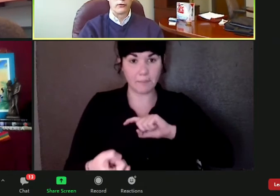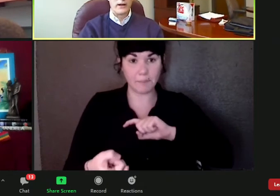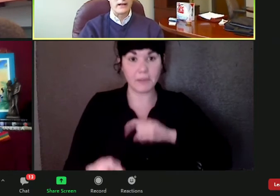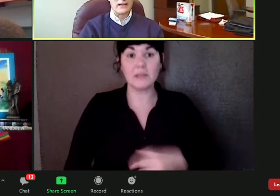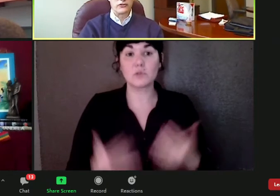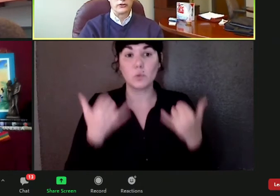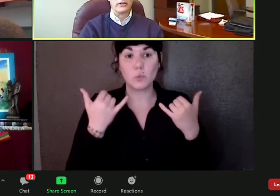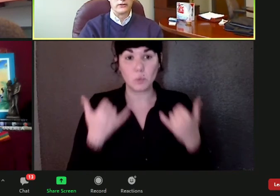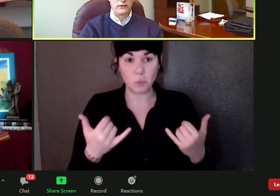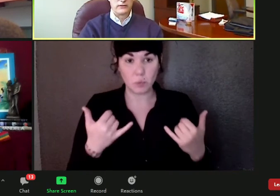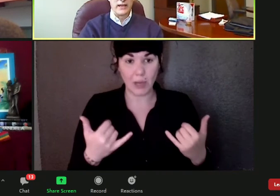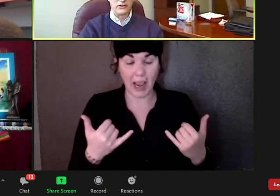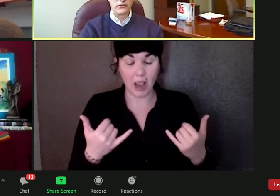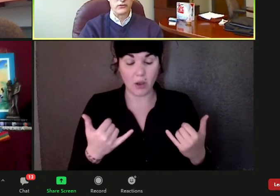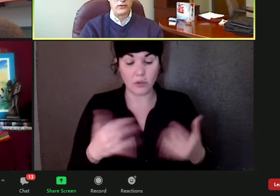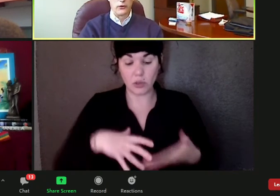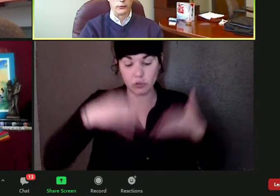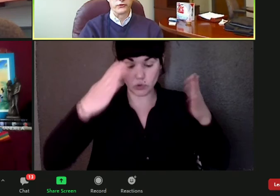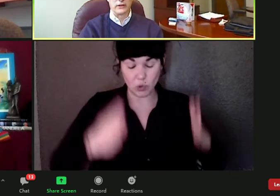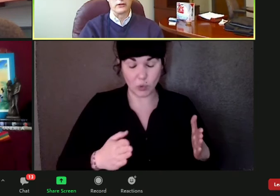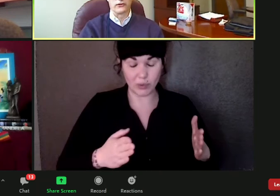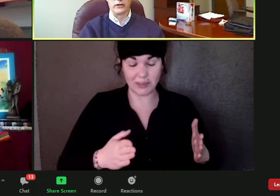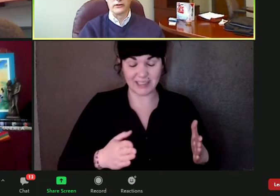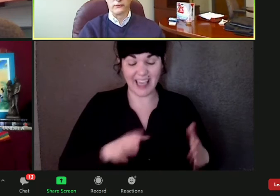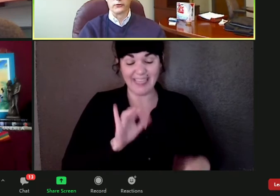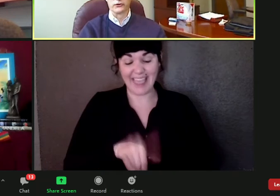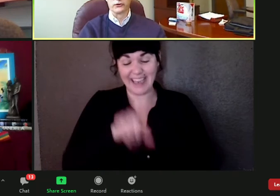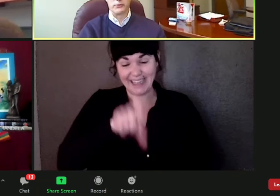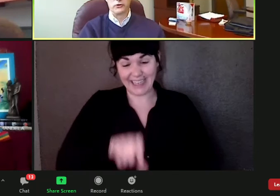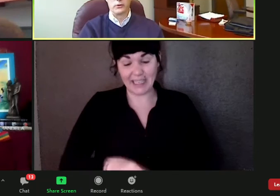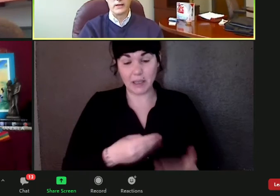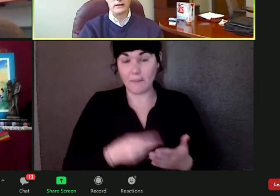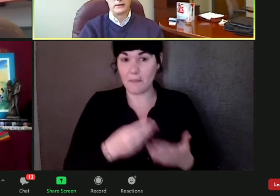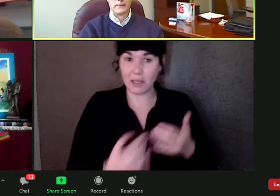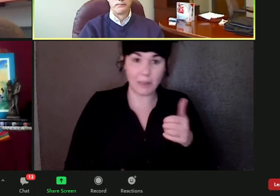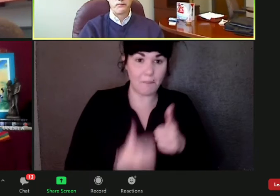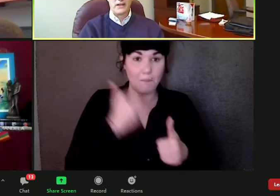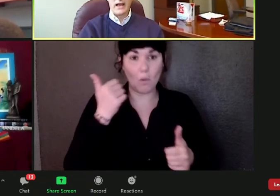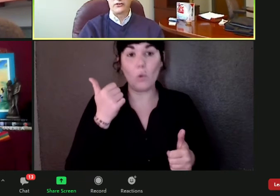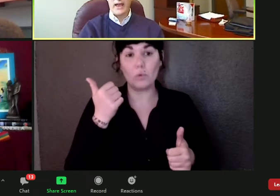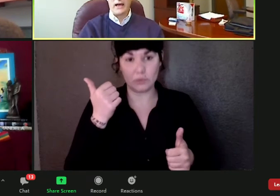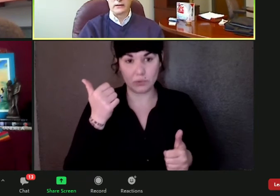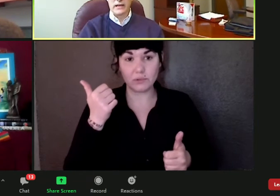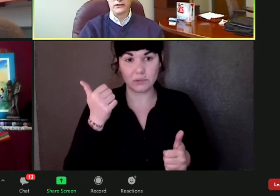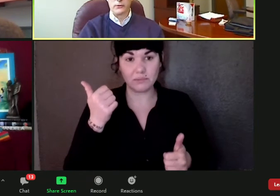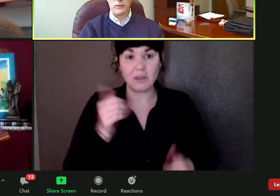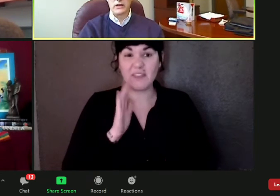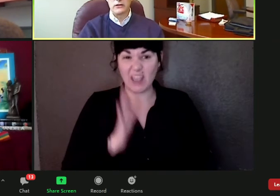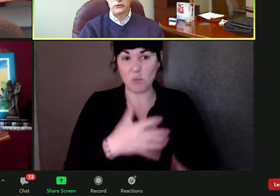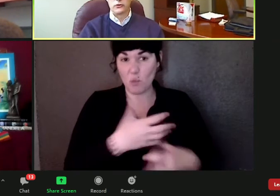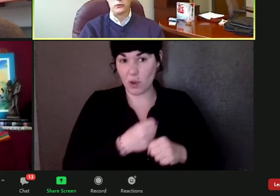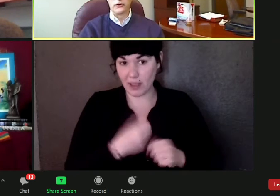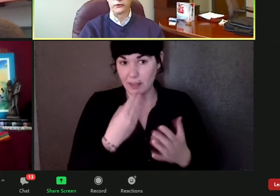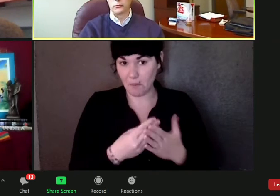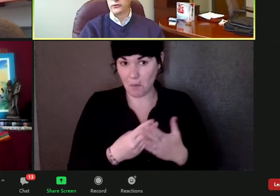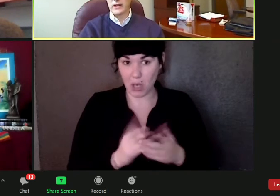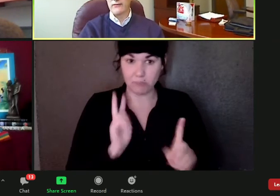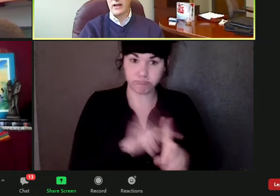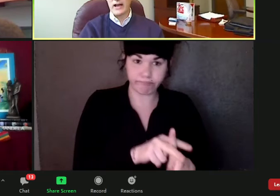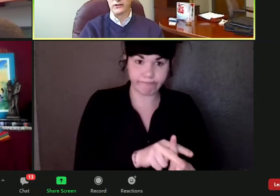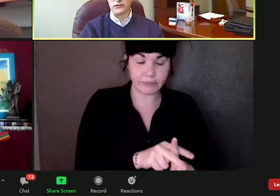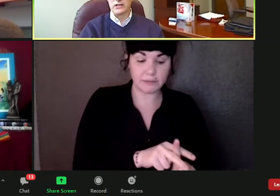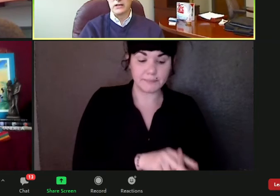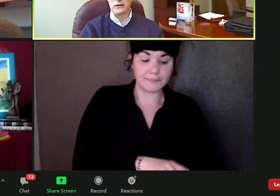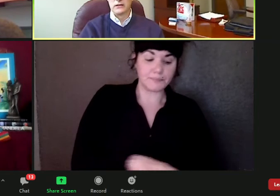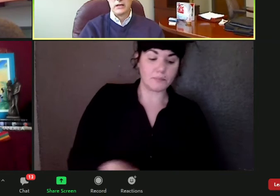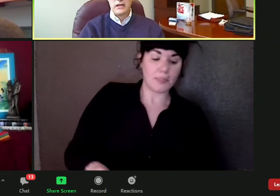Recovery Act actually takes those, you know, is the first step in doing that. It actually allocates the money to the students that